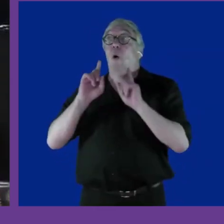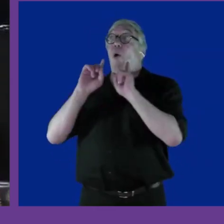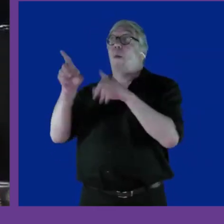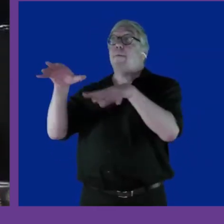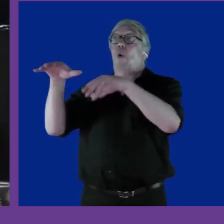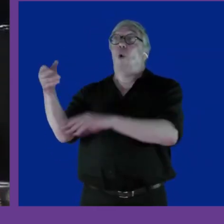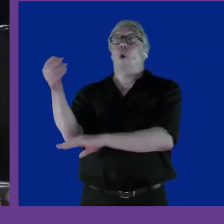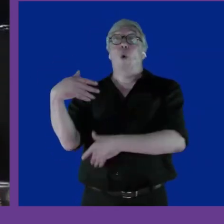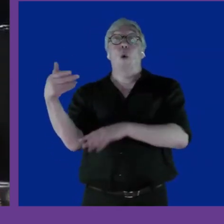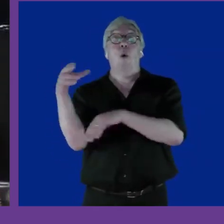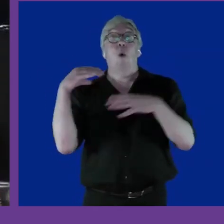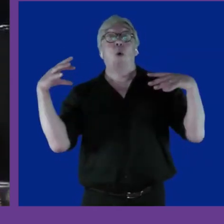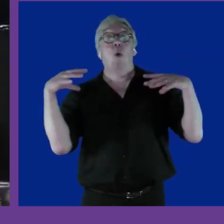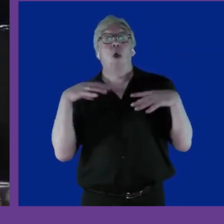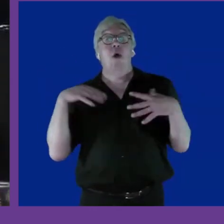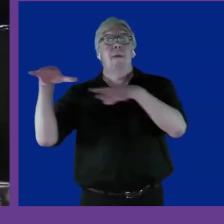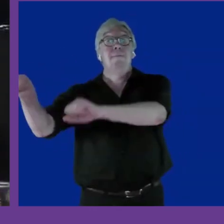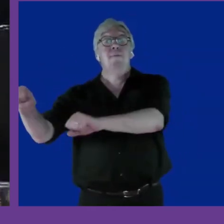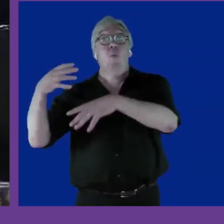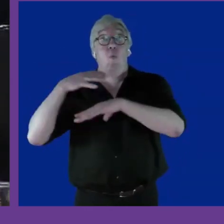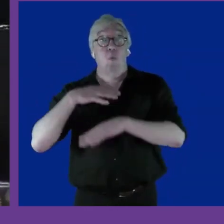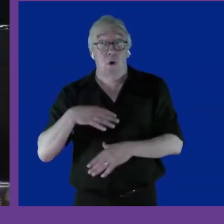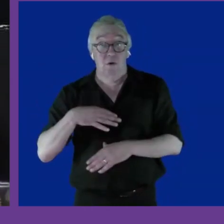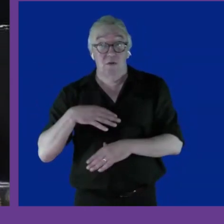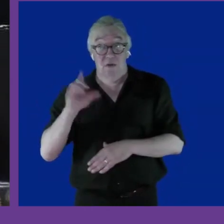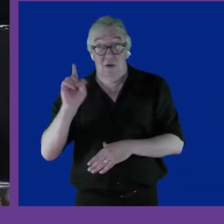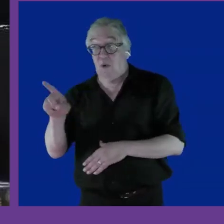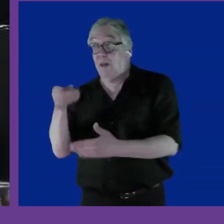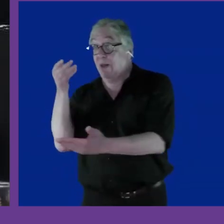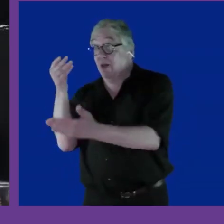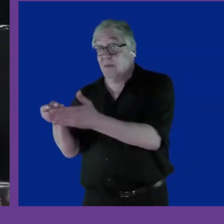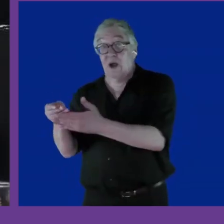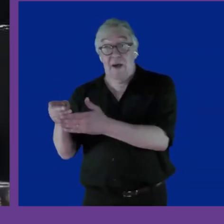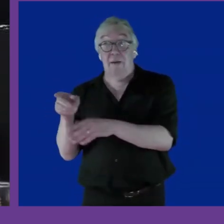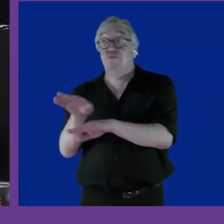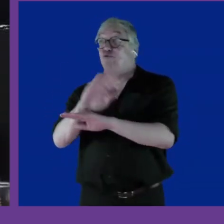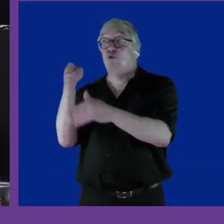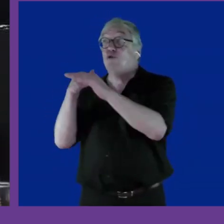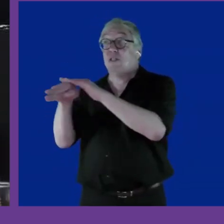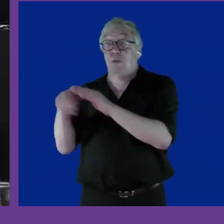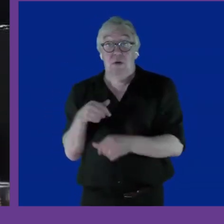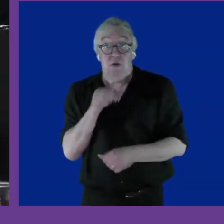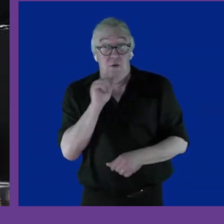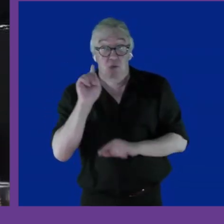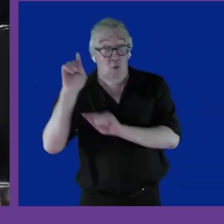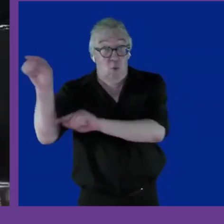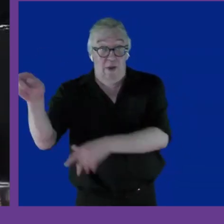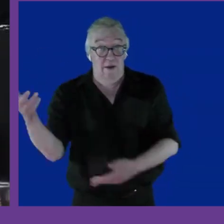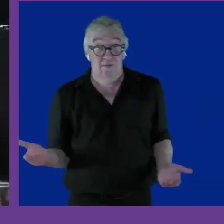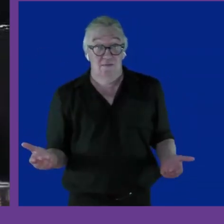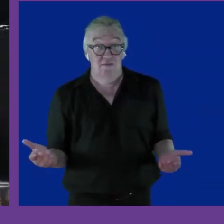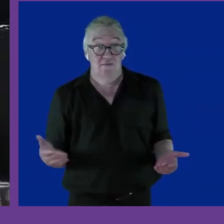So it really needs to be looked at, one, from a business perspective. And the second part here is